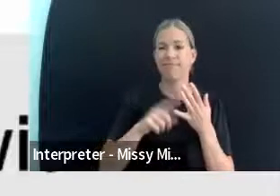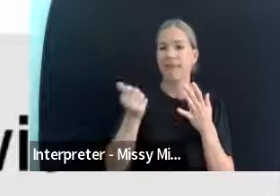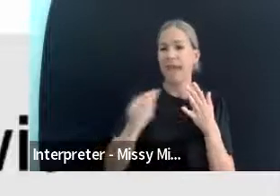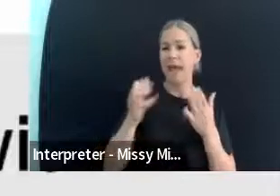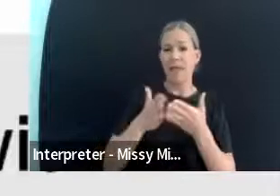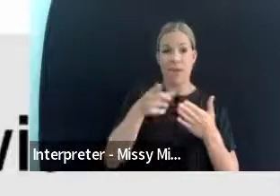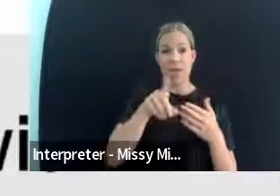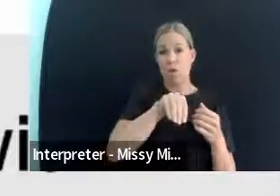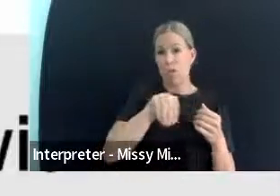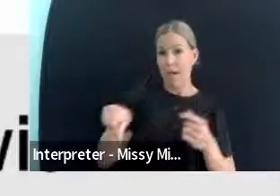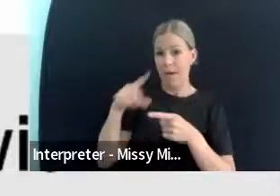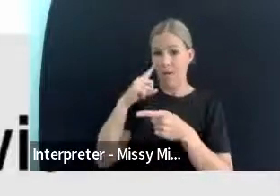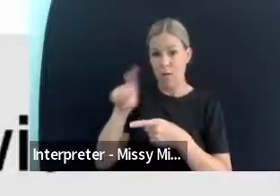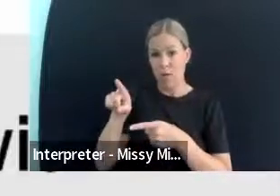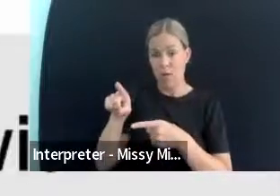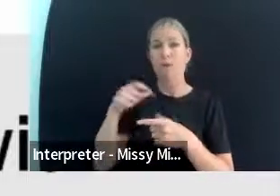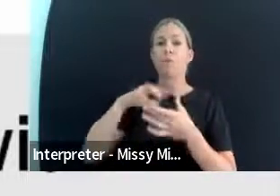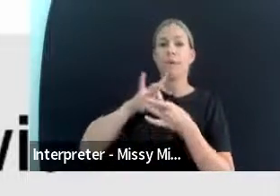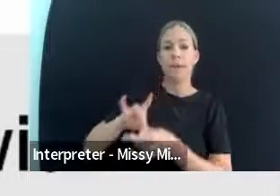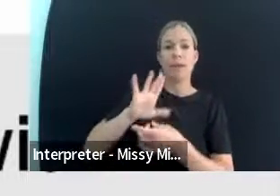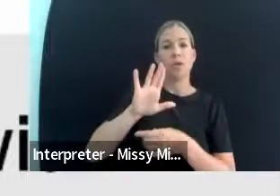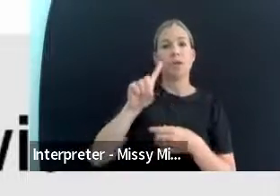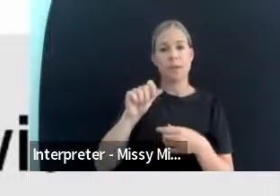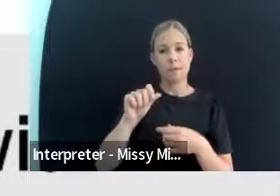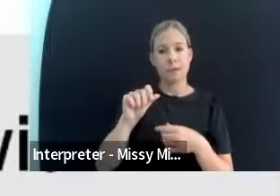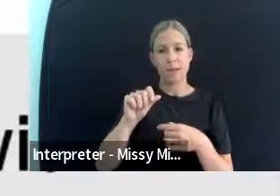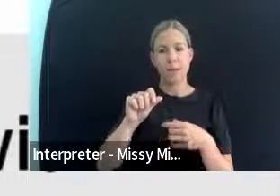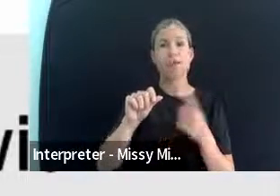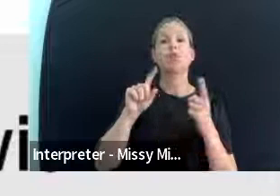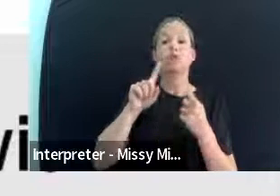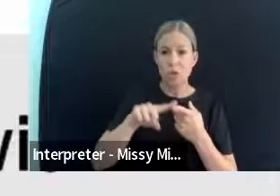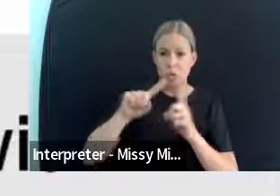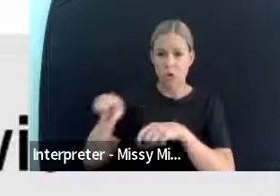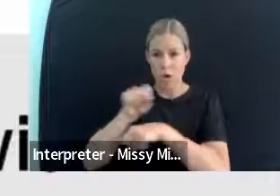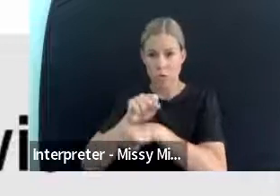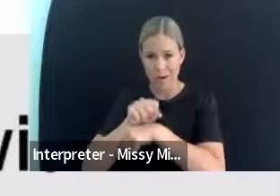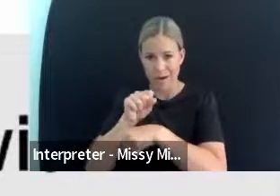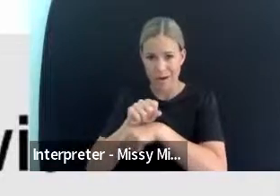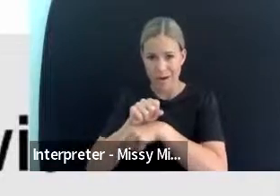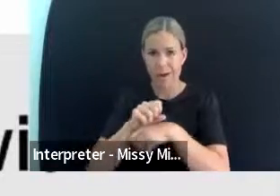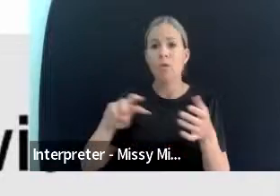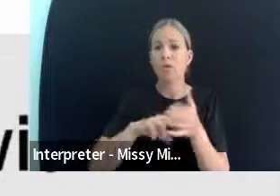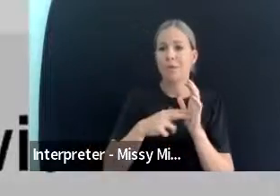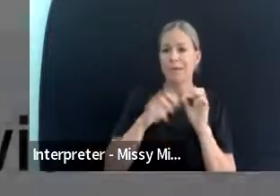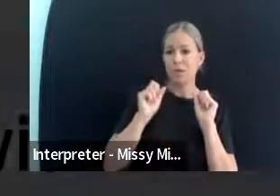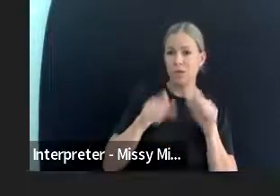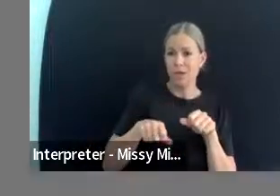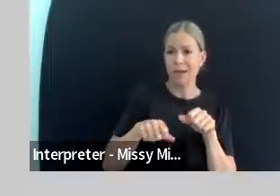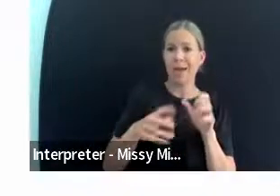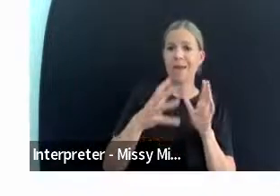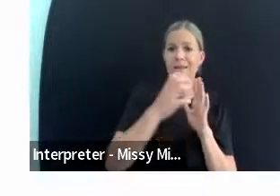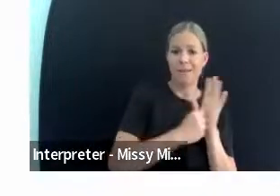to your disability in order to work, as you would then be able to maintain more of your SSI cash